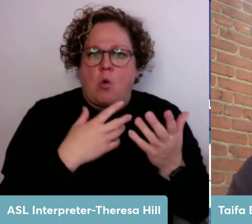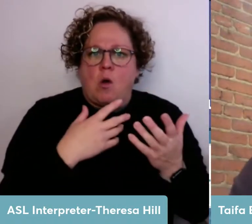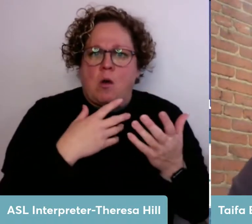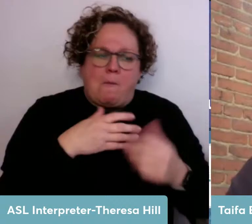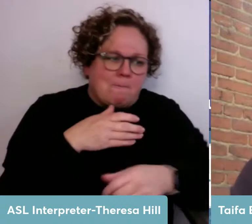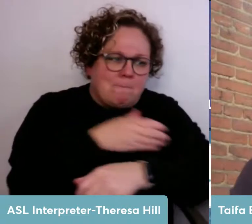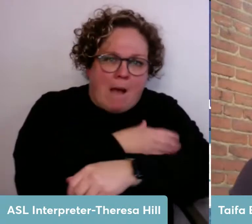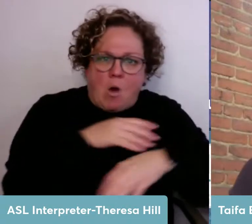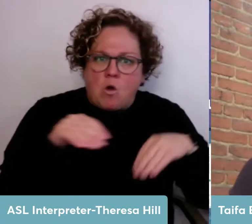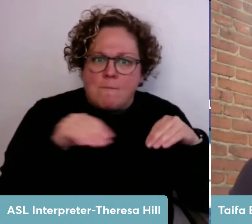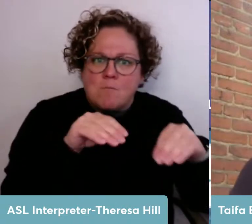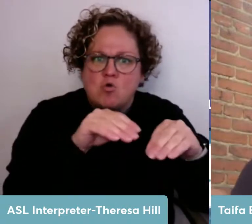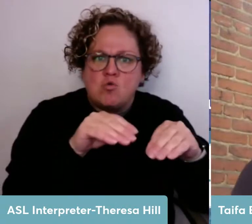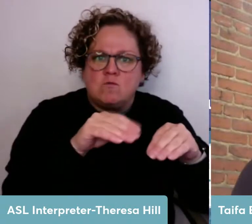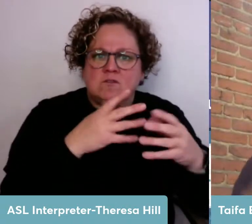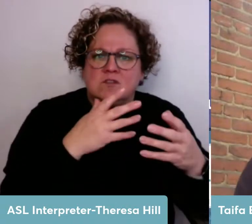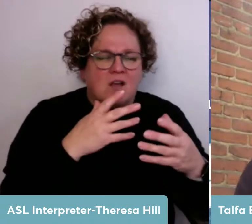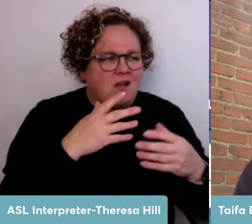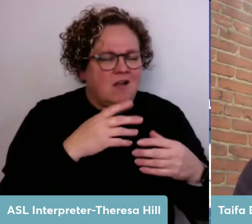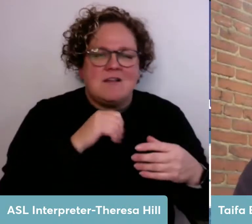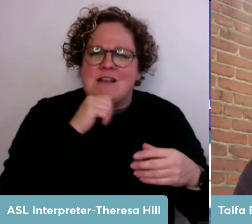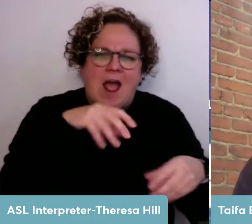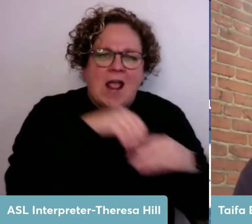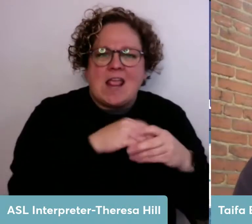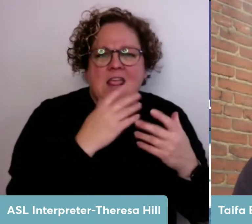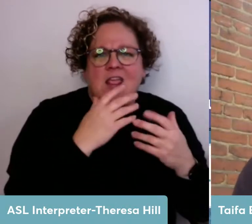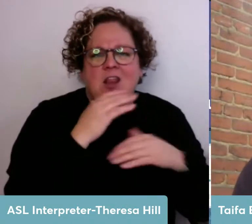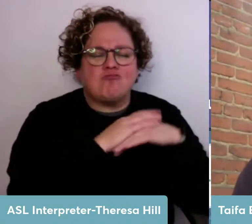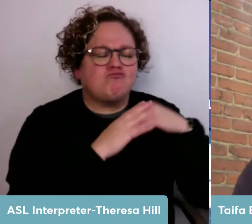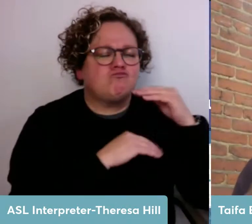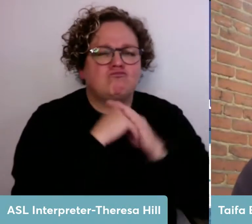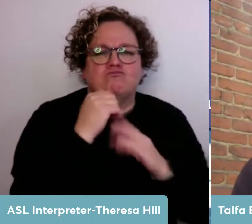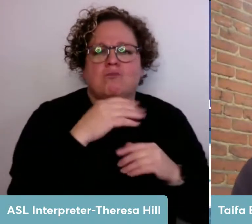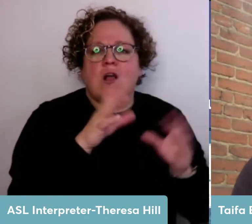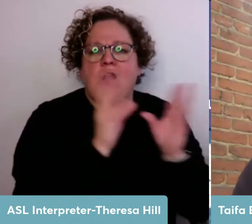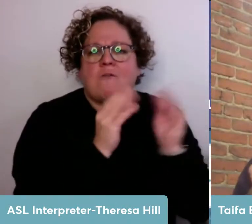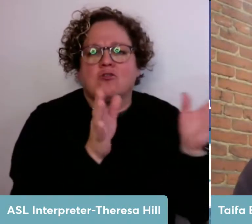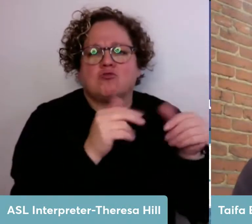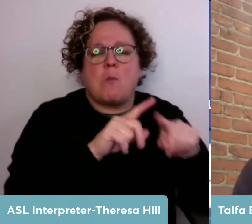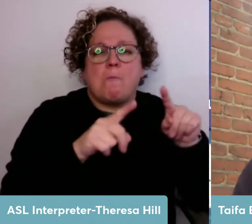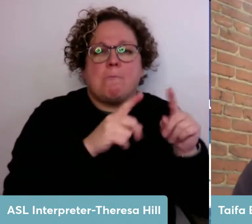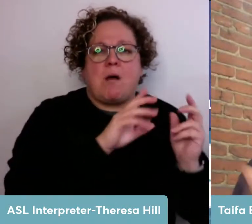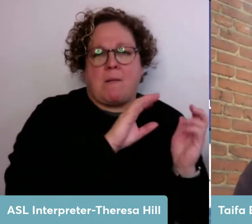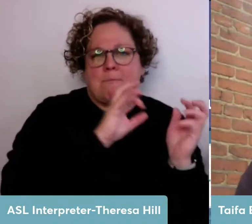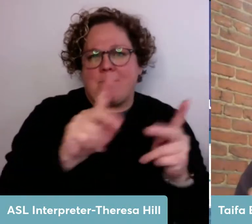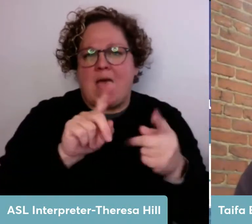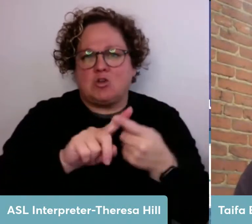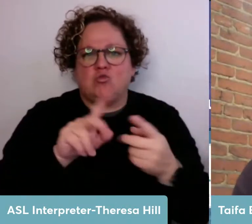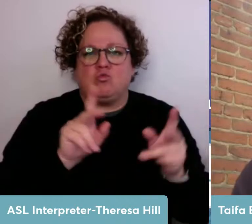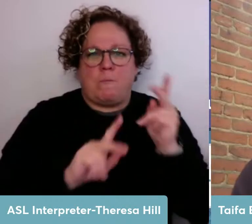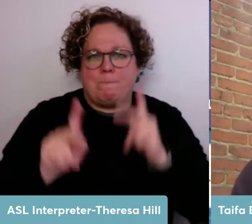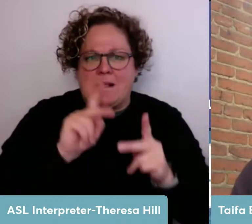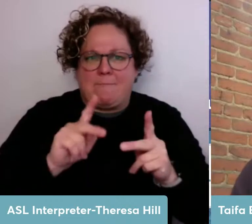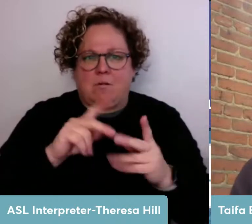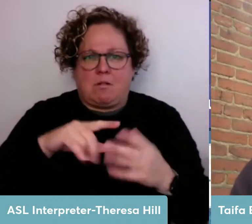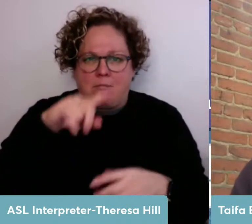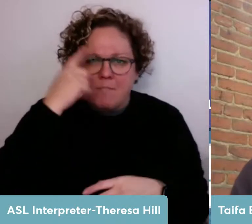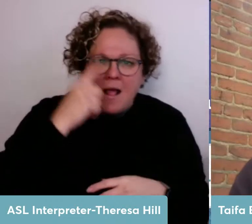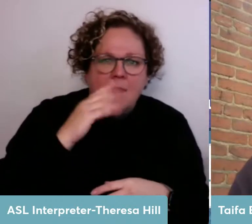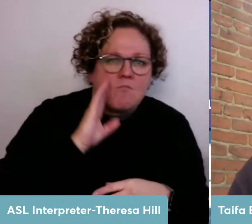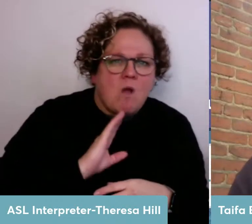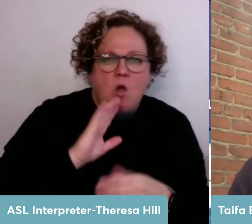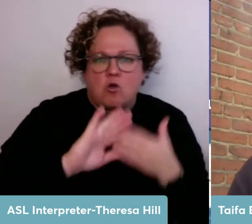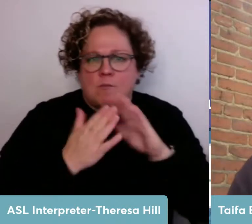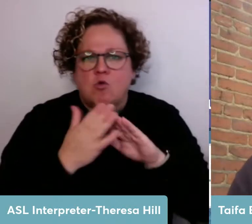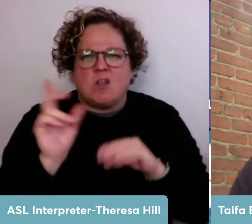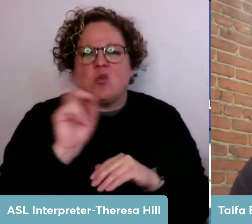out of plush conference rooms and into the hands of the Demos, the people, the workers, Black and brown communities where